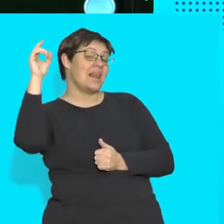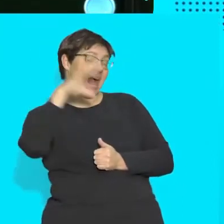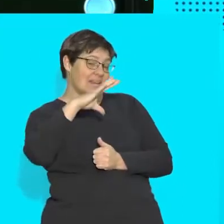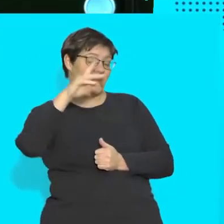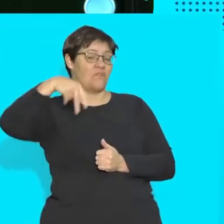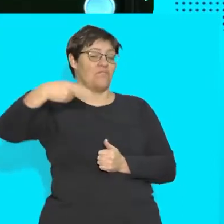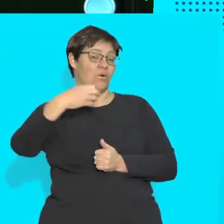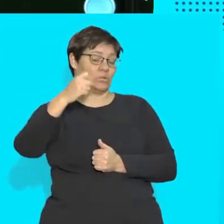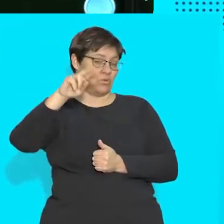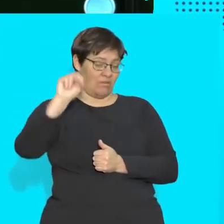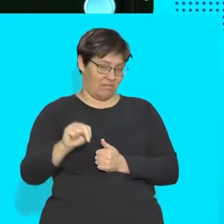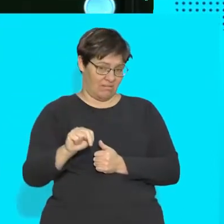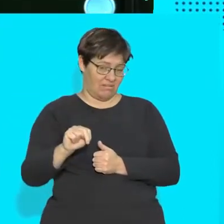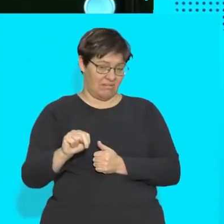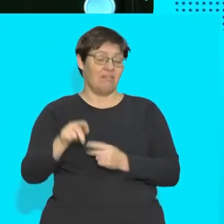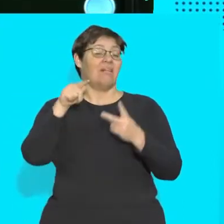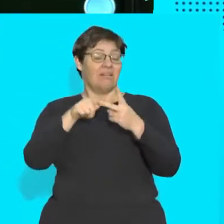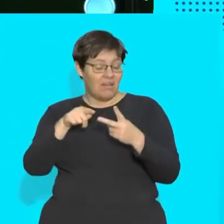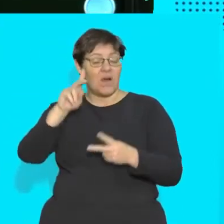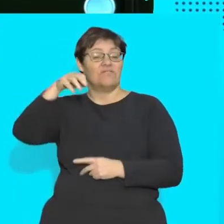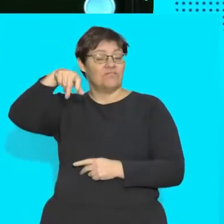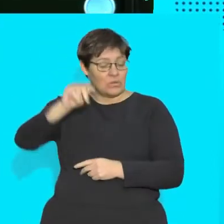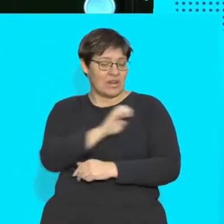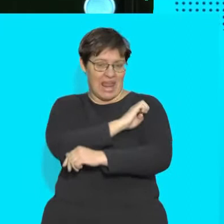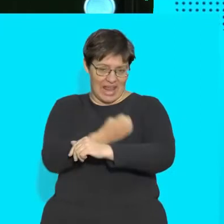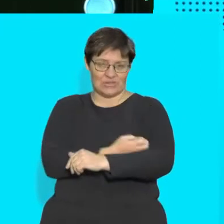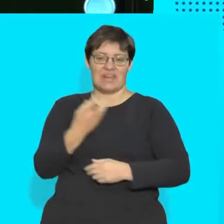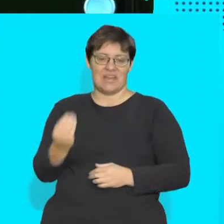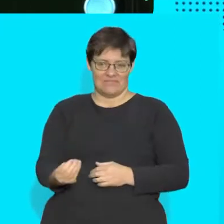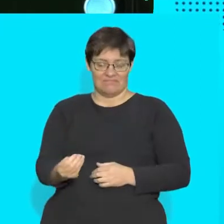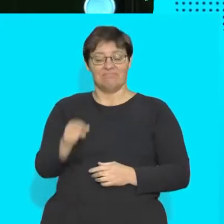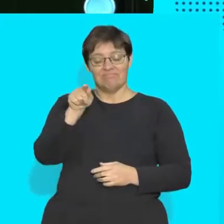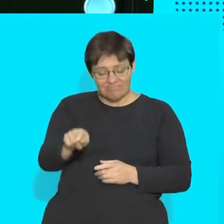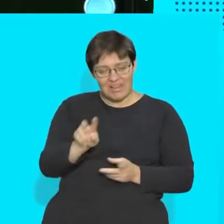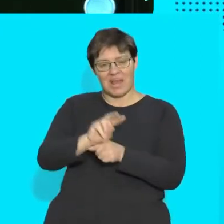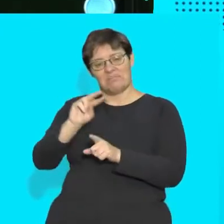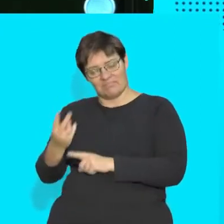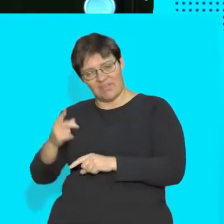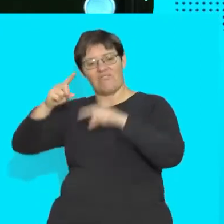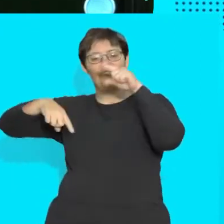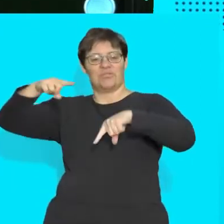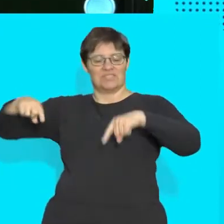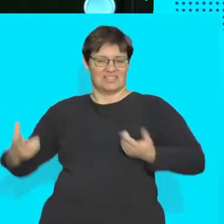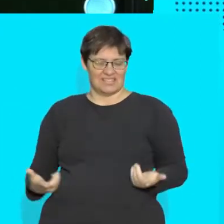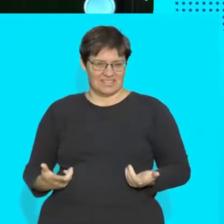photon. Photons have energy. That can become frequency. When we have